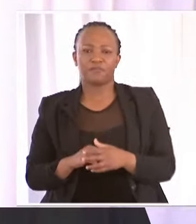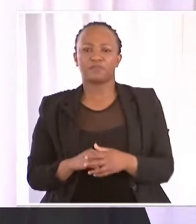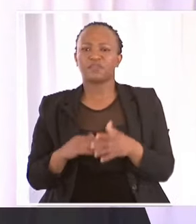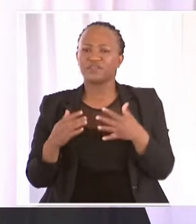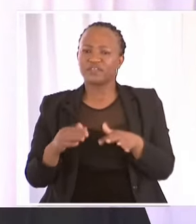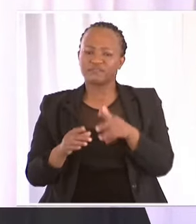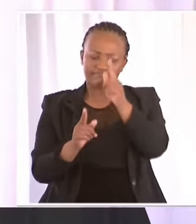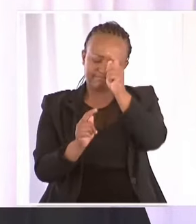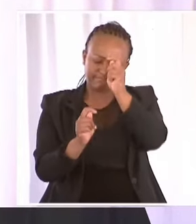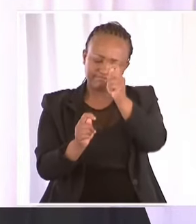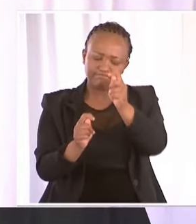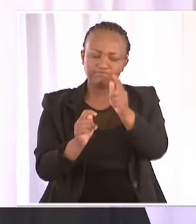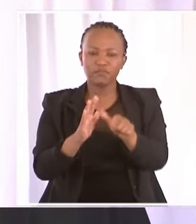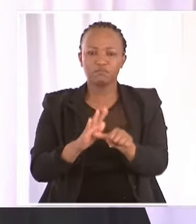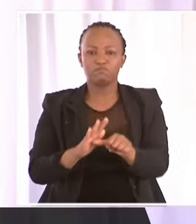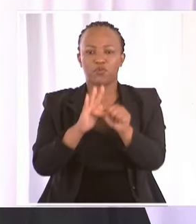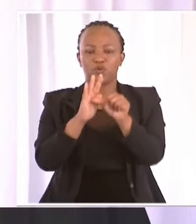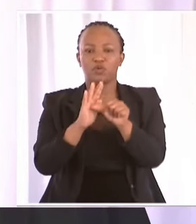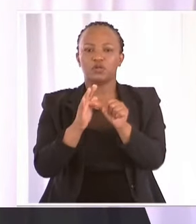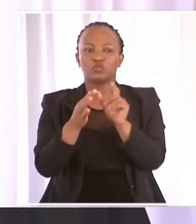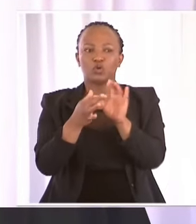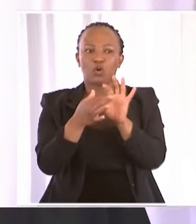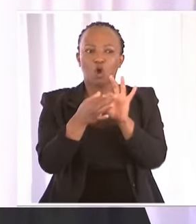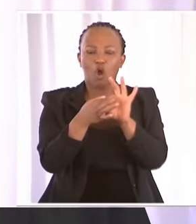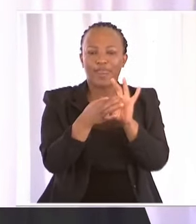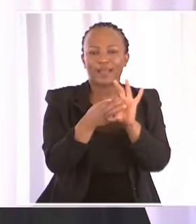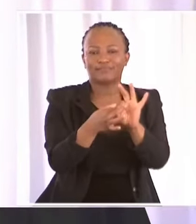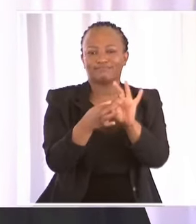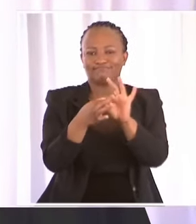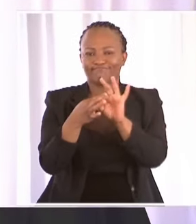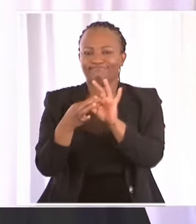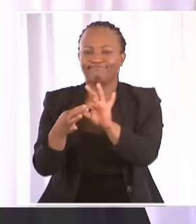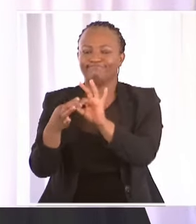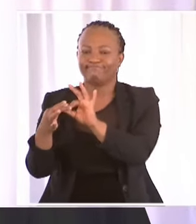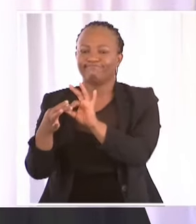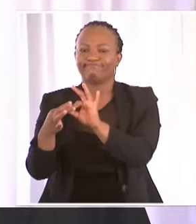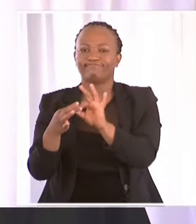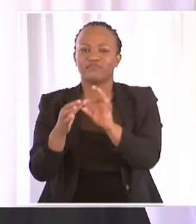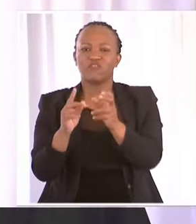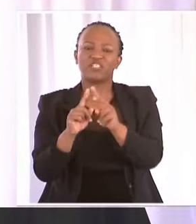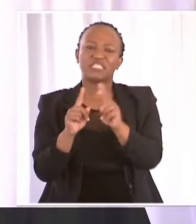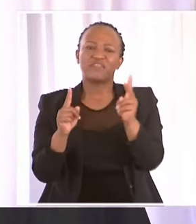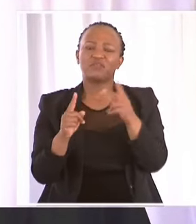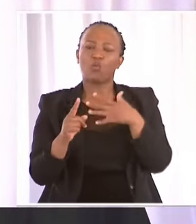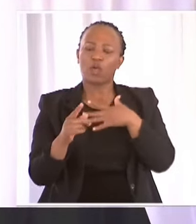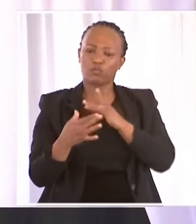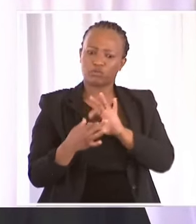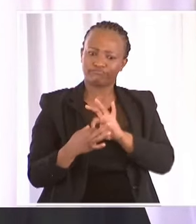the importance of connecting with others and connecting with them at a deep level,